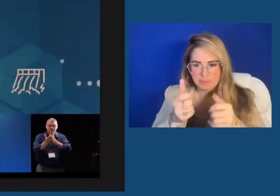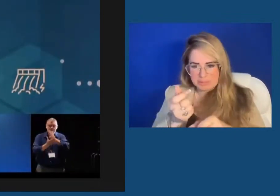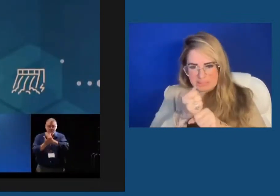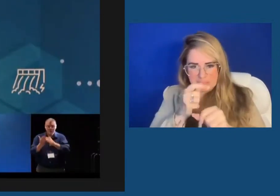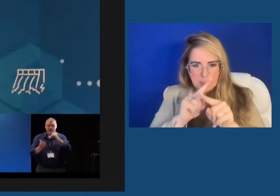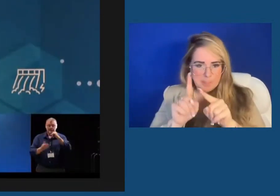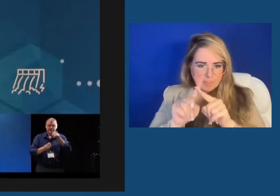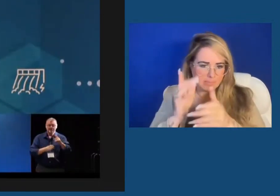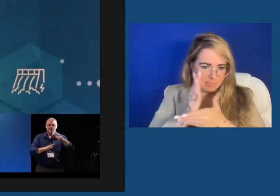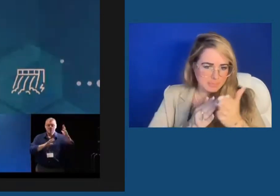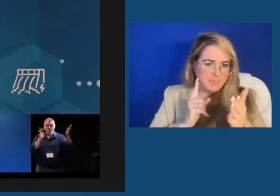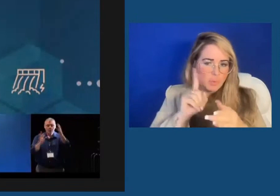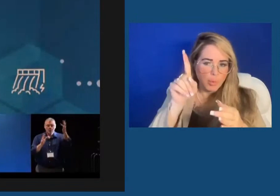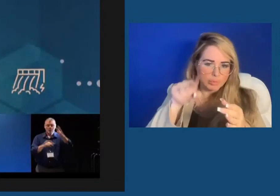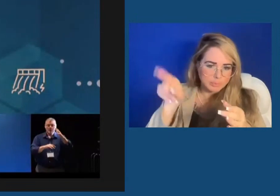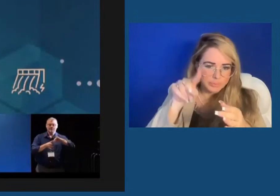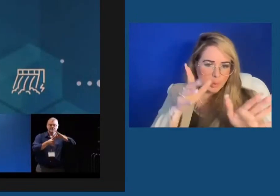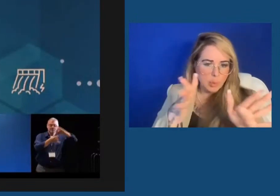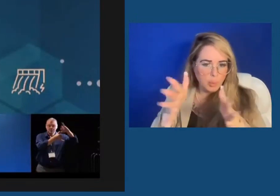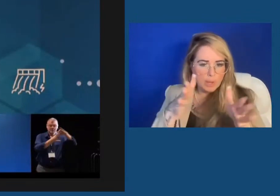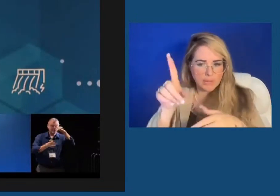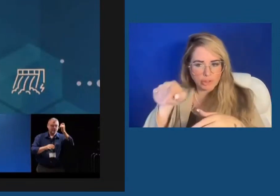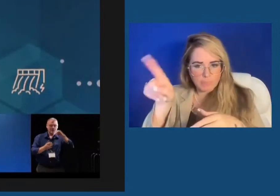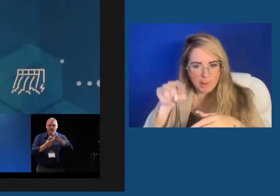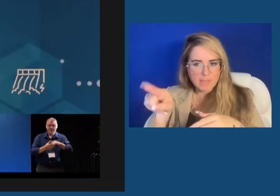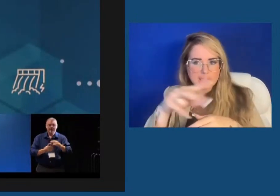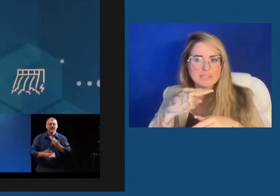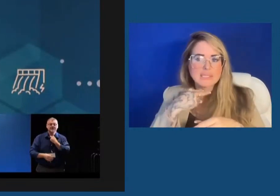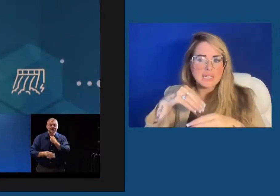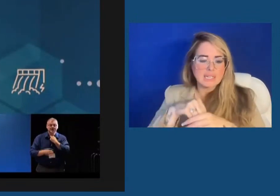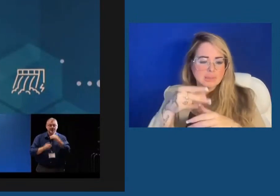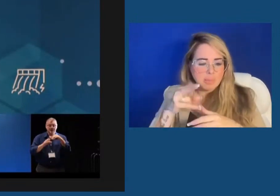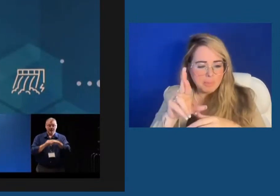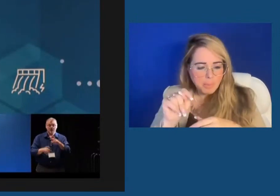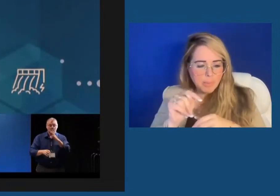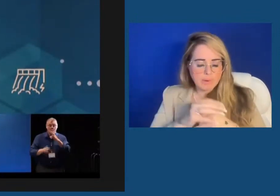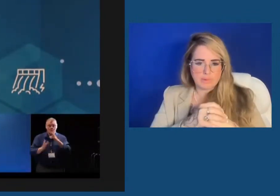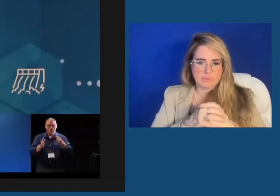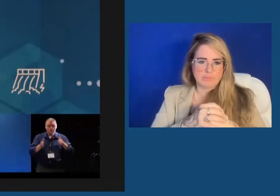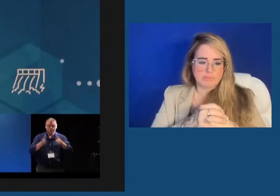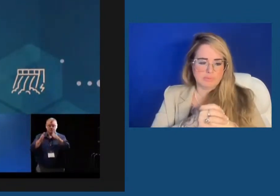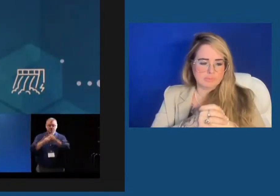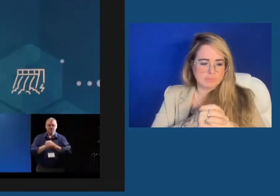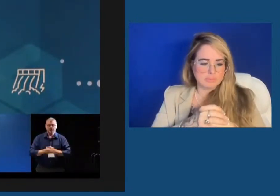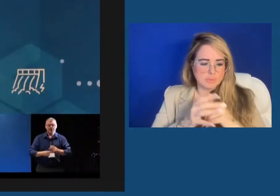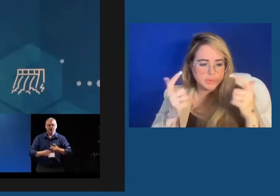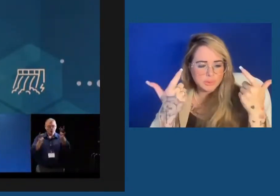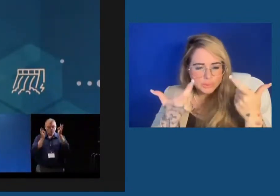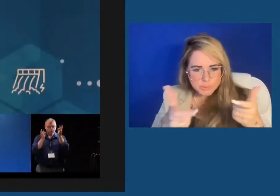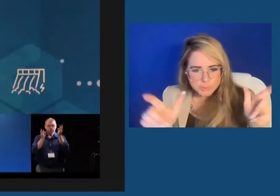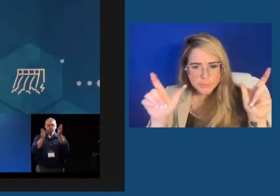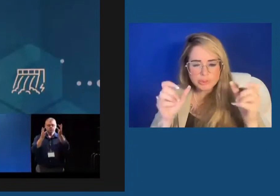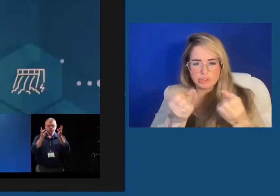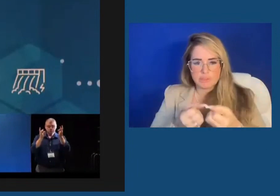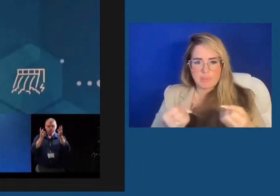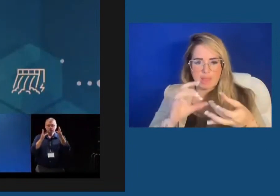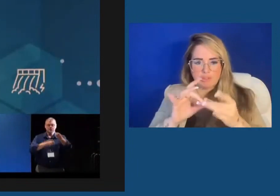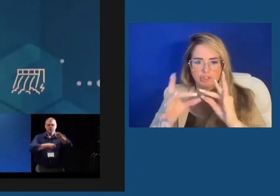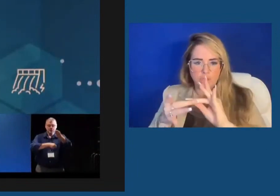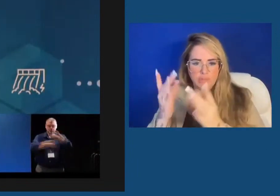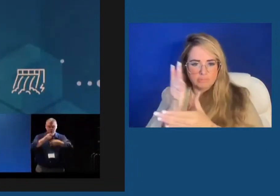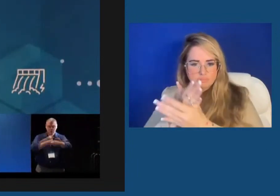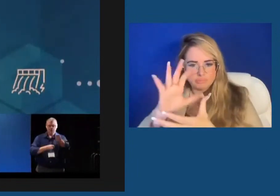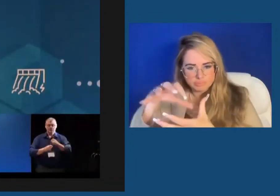wind turbines, and they're not coming in because they're stuck in the ports. Massive, massive supply chain disruption,